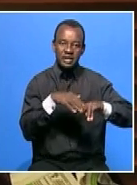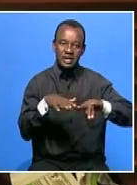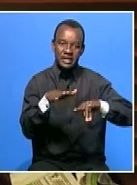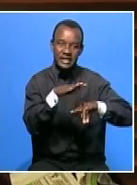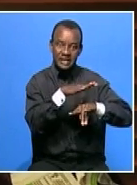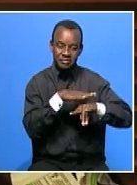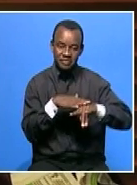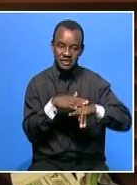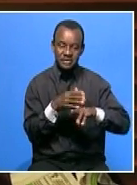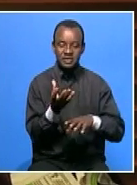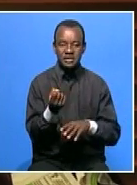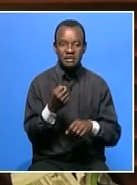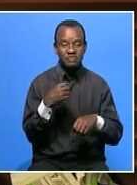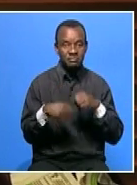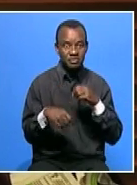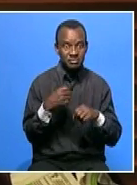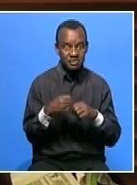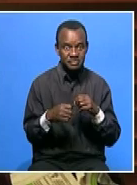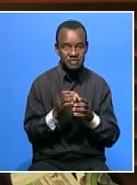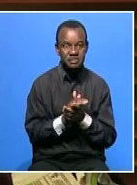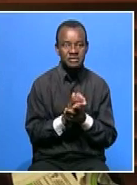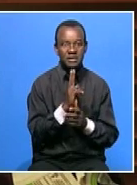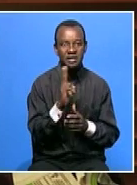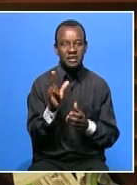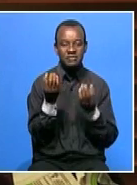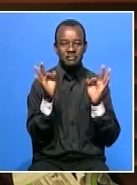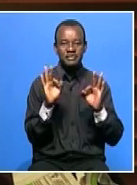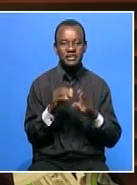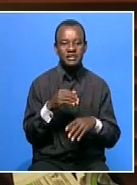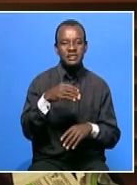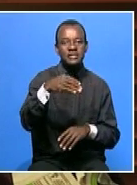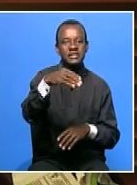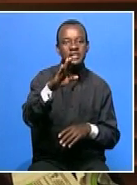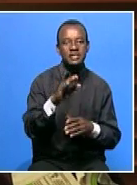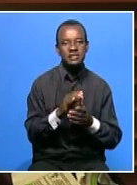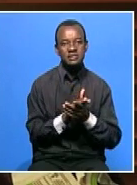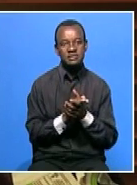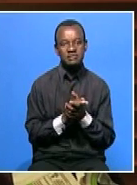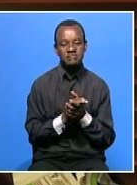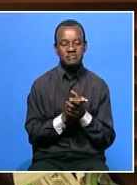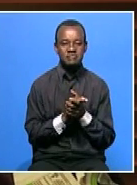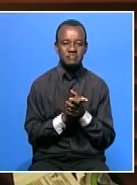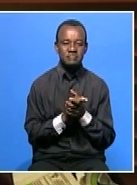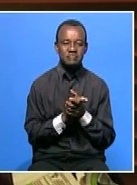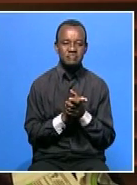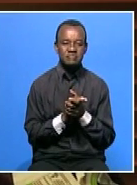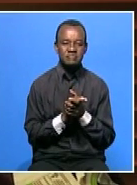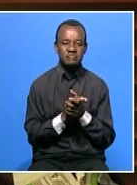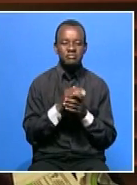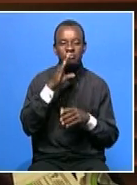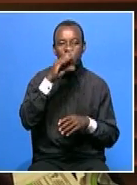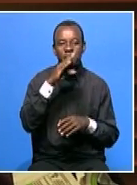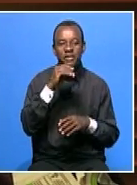are free and they know it to approach one of those stations to air their problems or if they